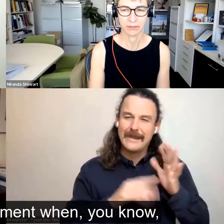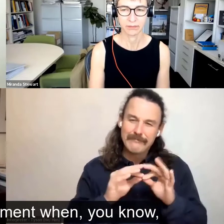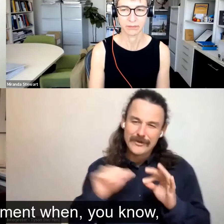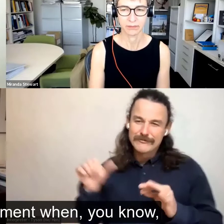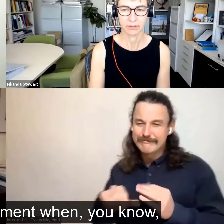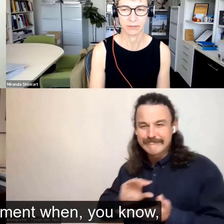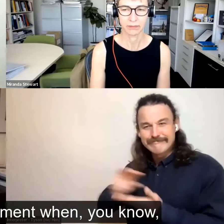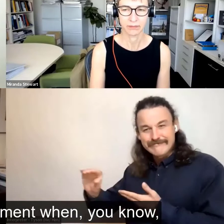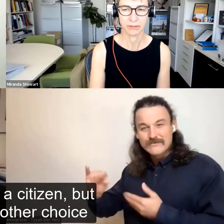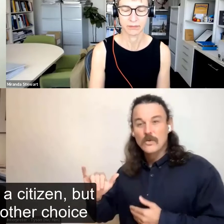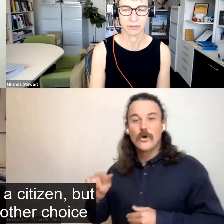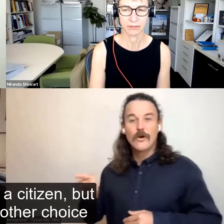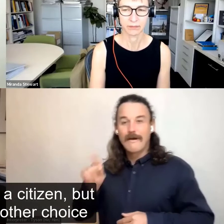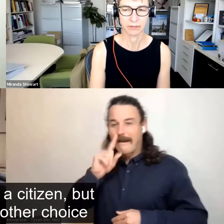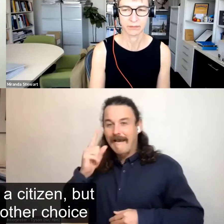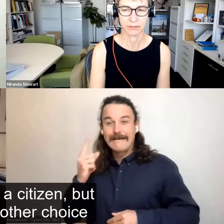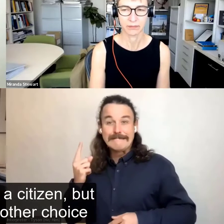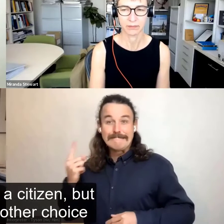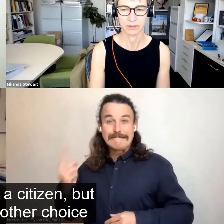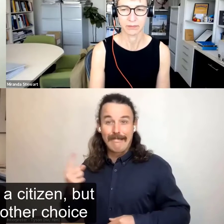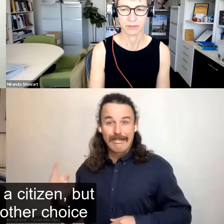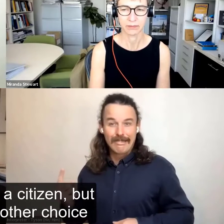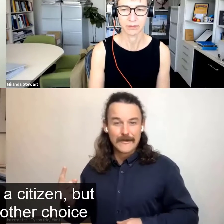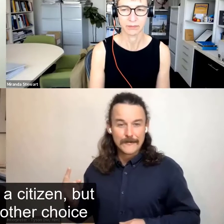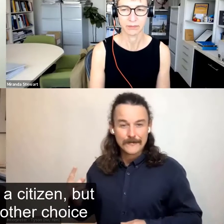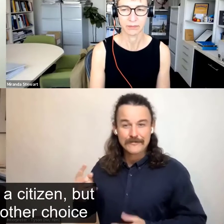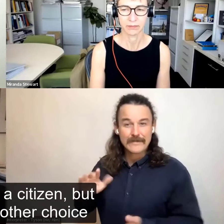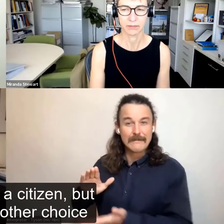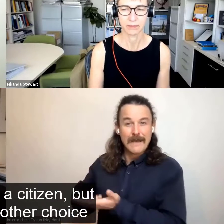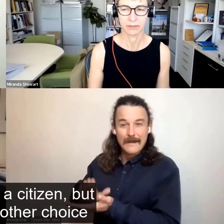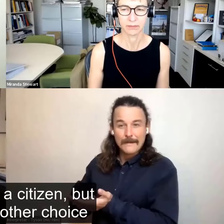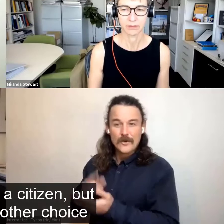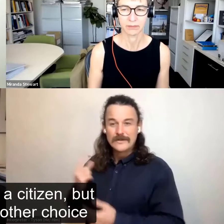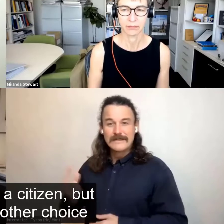payment when you're not a citizen, but there's